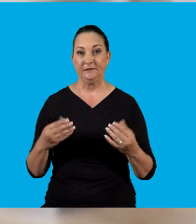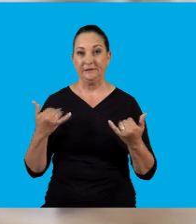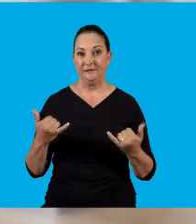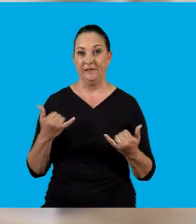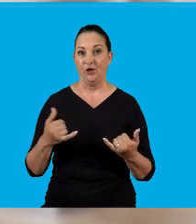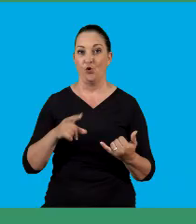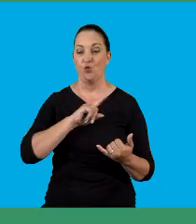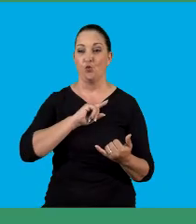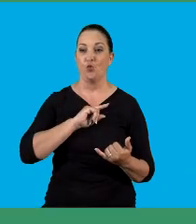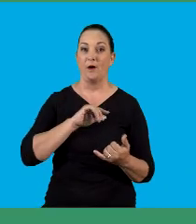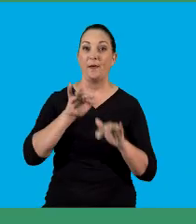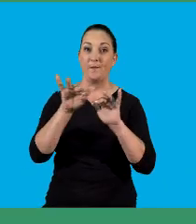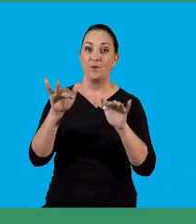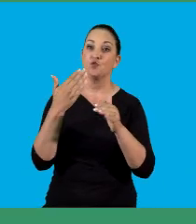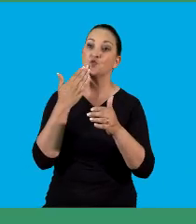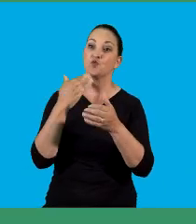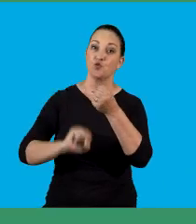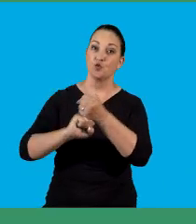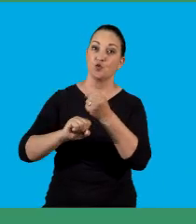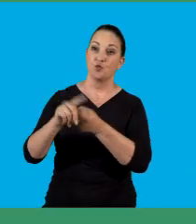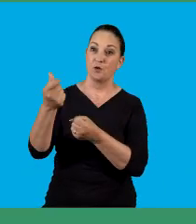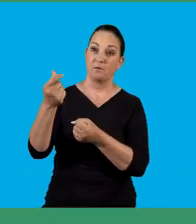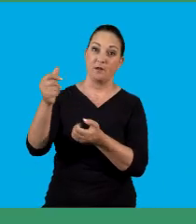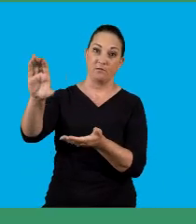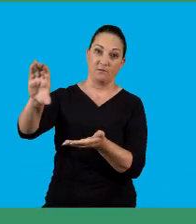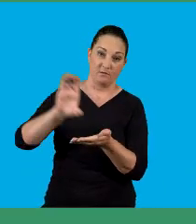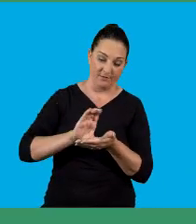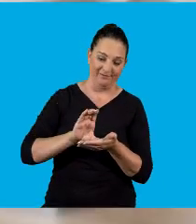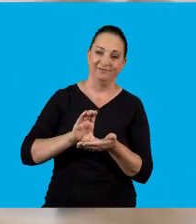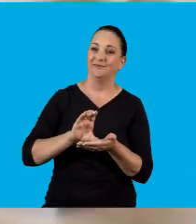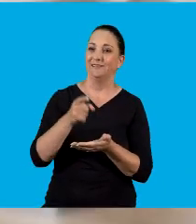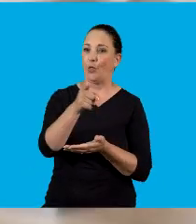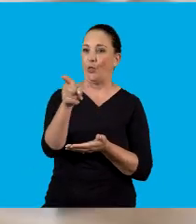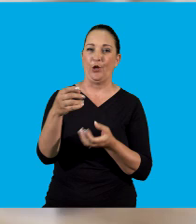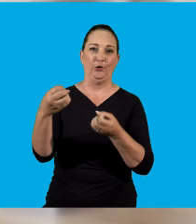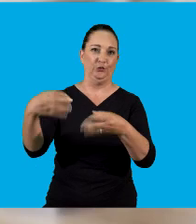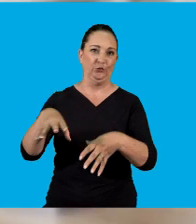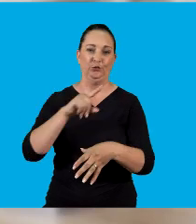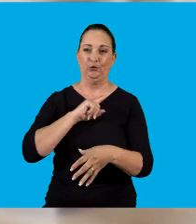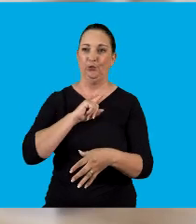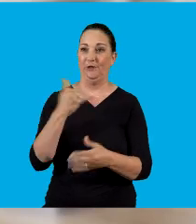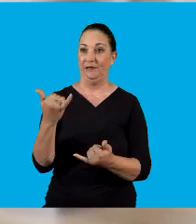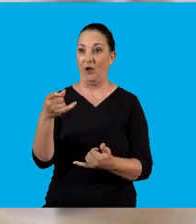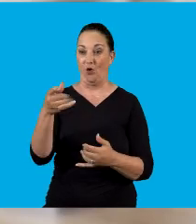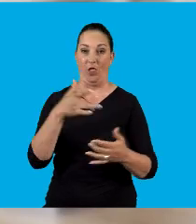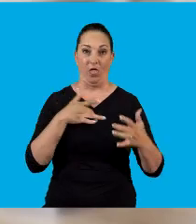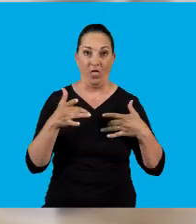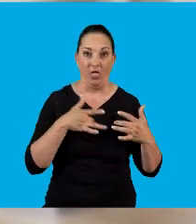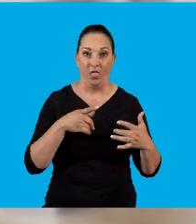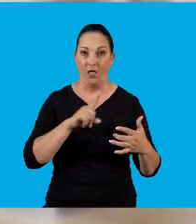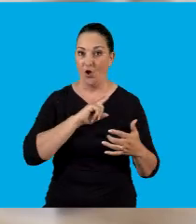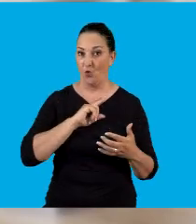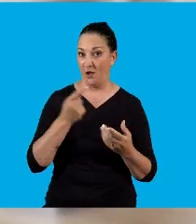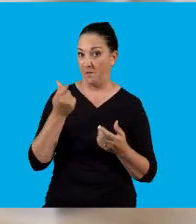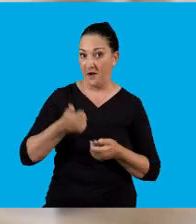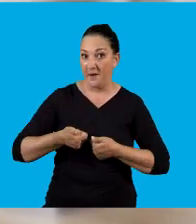Businesses lose investors. So obviously, if a business is not making profit, the investors become worried of their investments that they're not